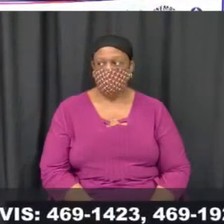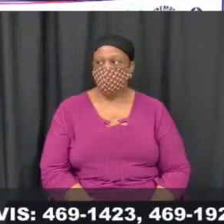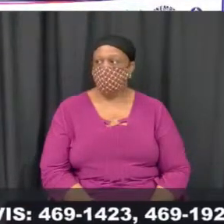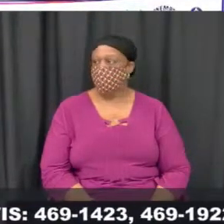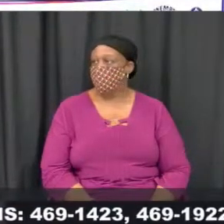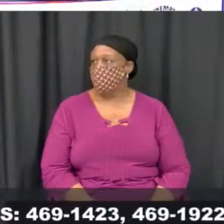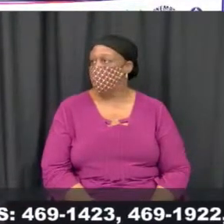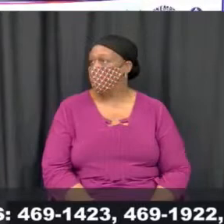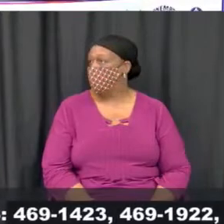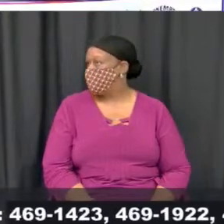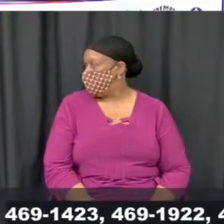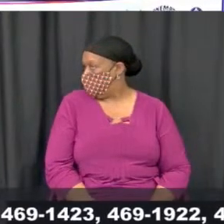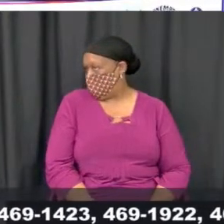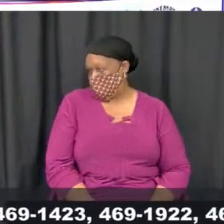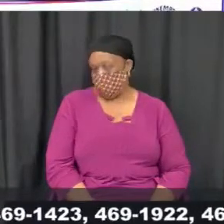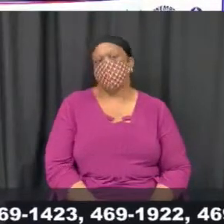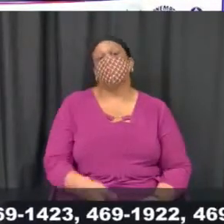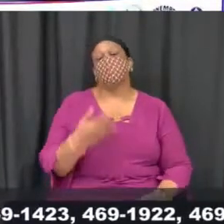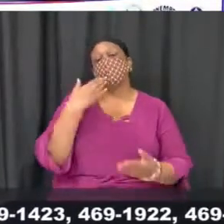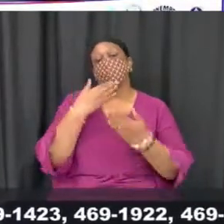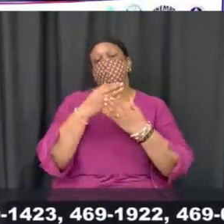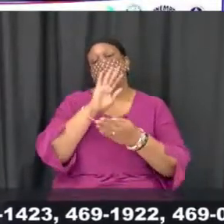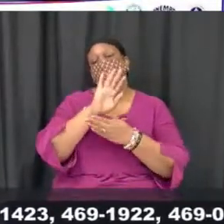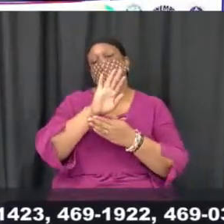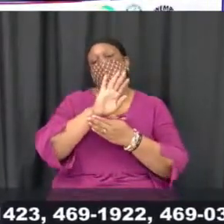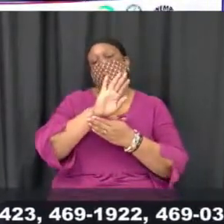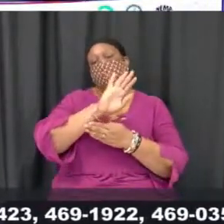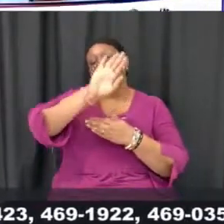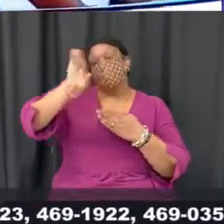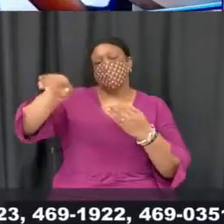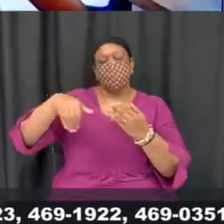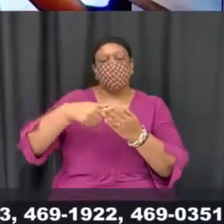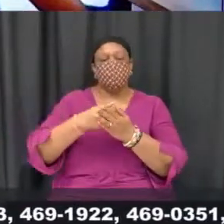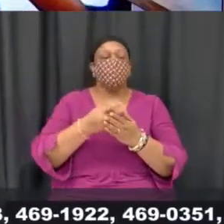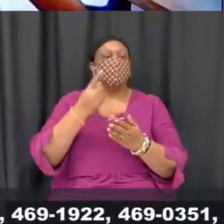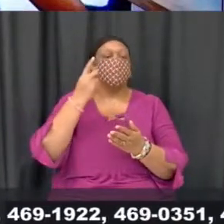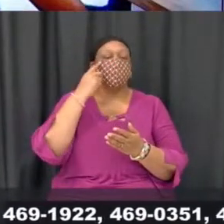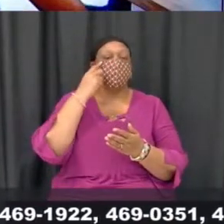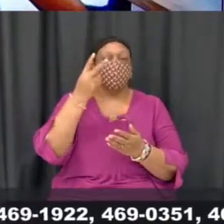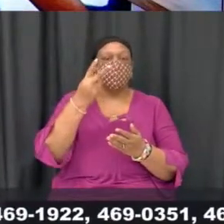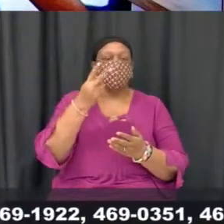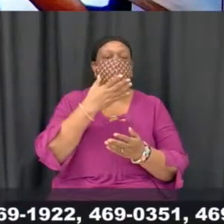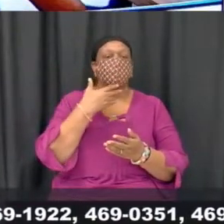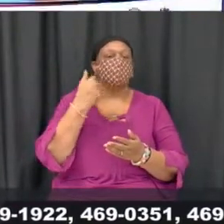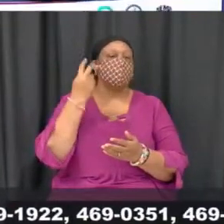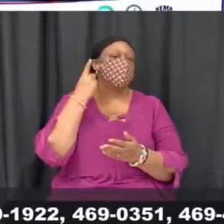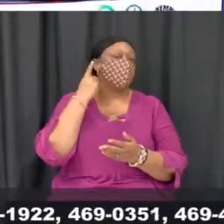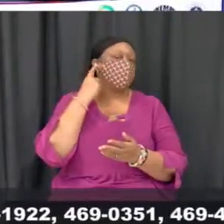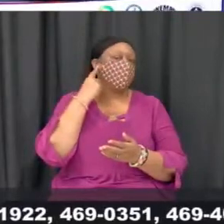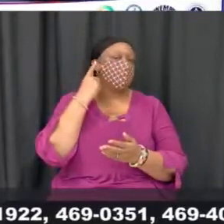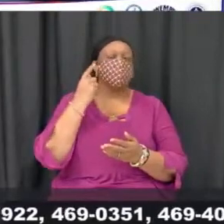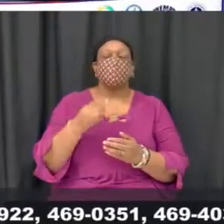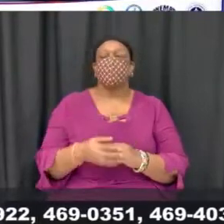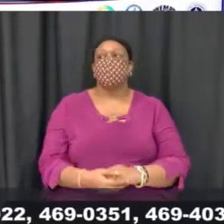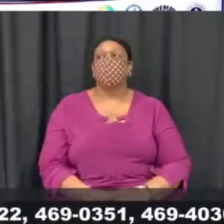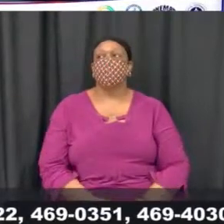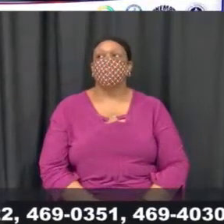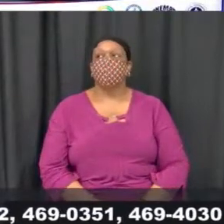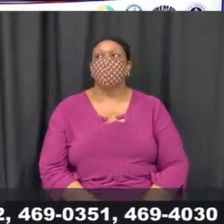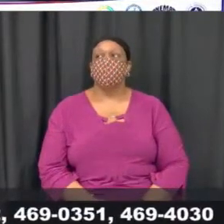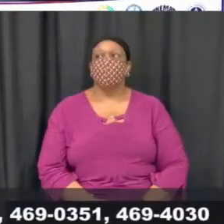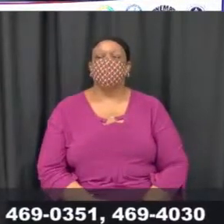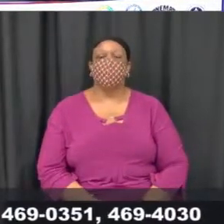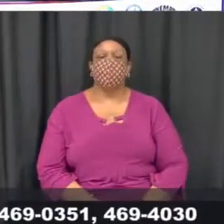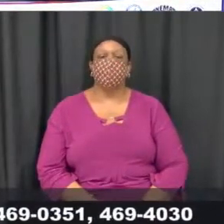Thank you, Mr. Williams, and a pleasant good afternoon to all our listeners and viewers. This afternoon presentation, I